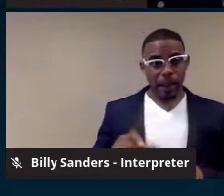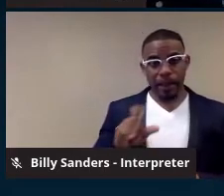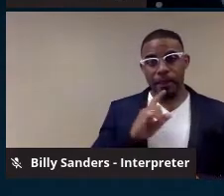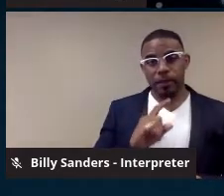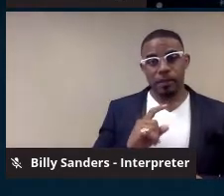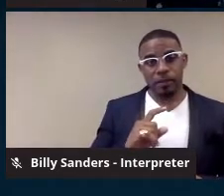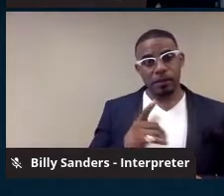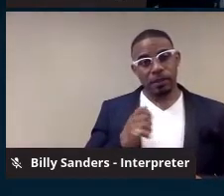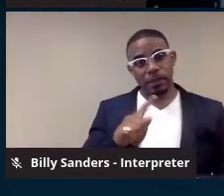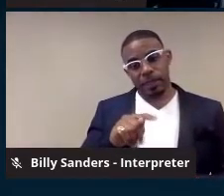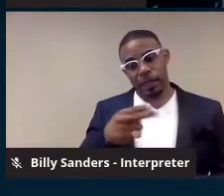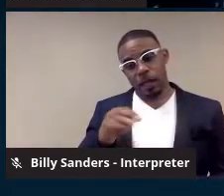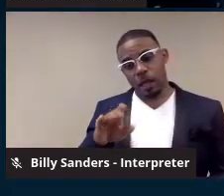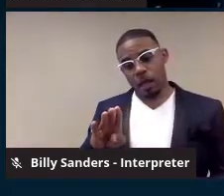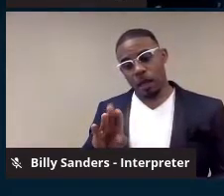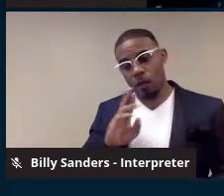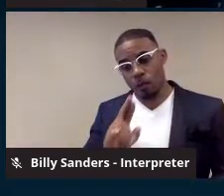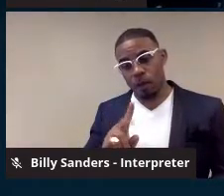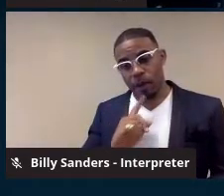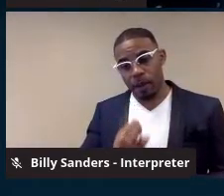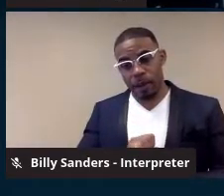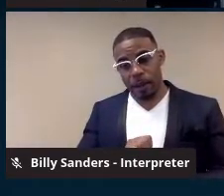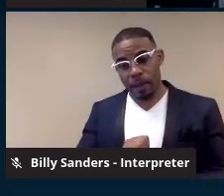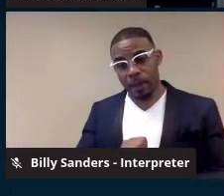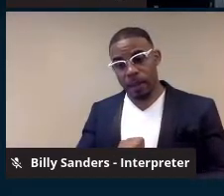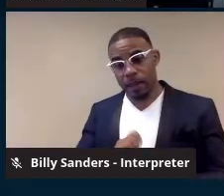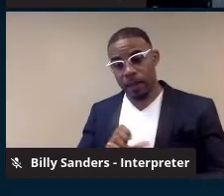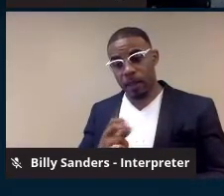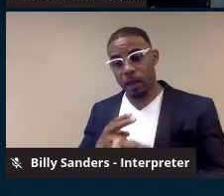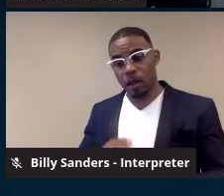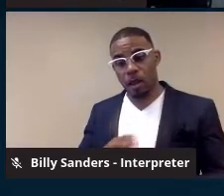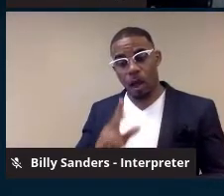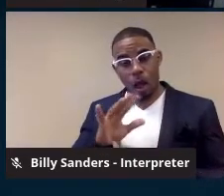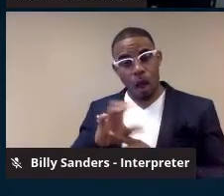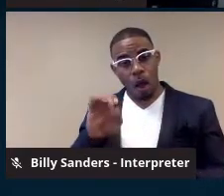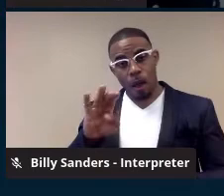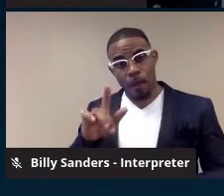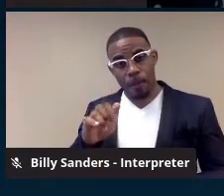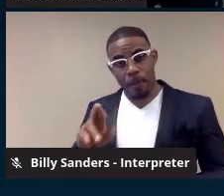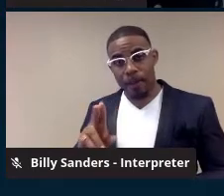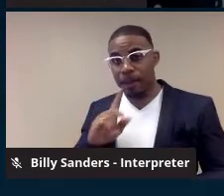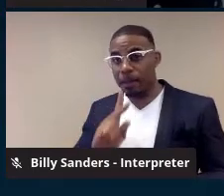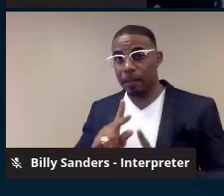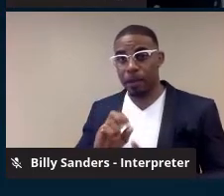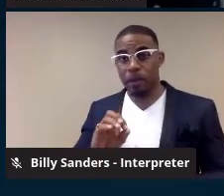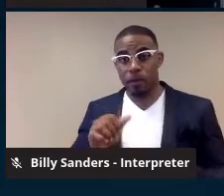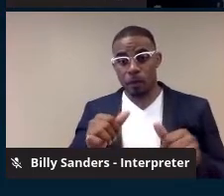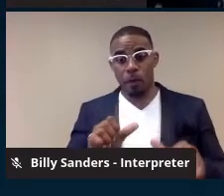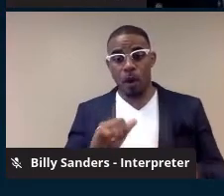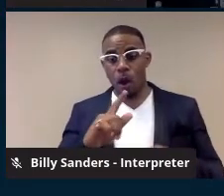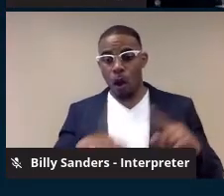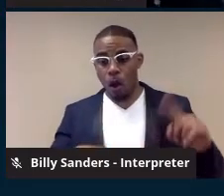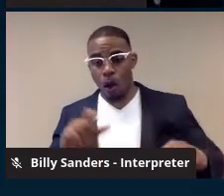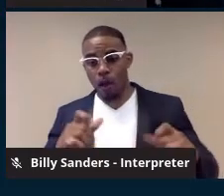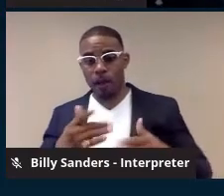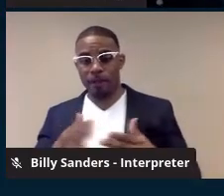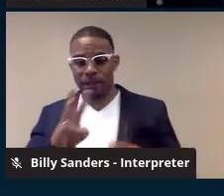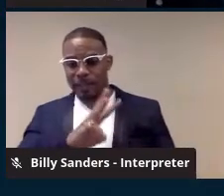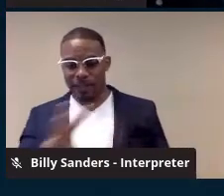it's a GitHub repo actually, and it's called Awesome Blazor, and it's people have posted loads and loads of